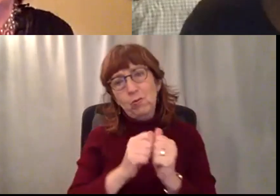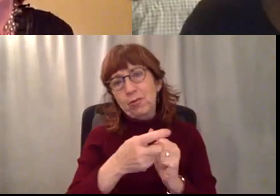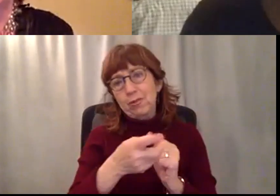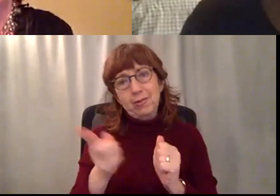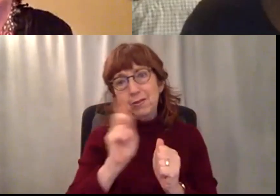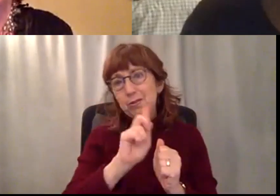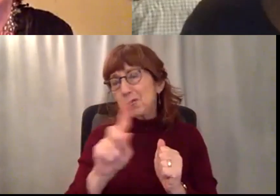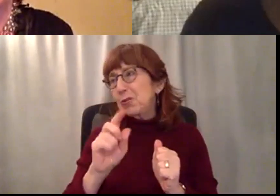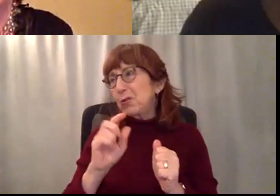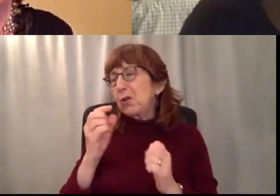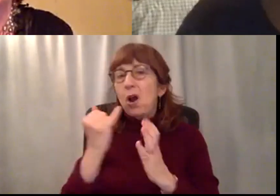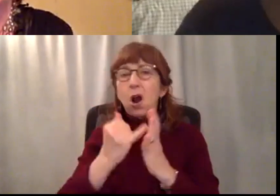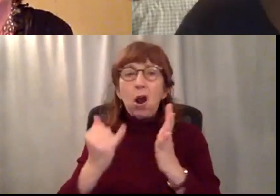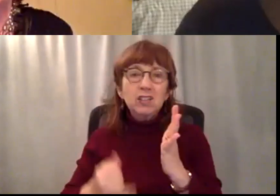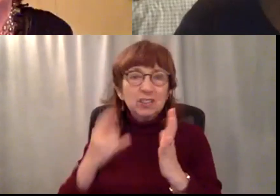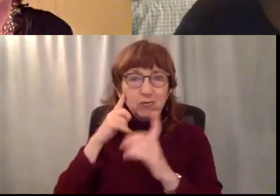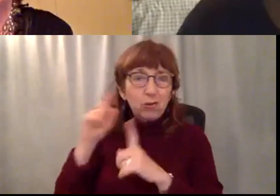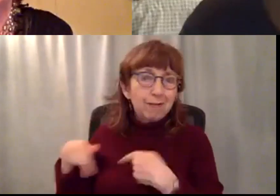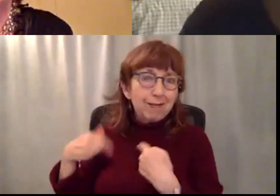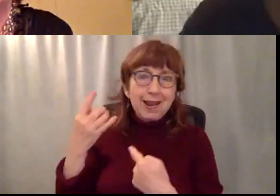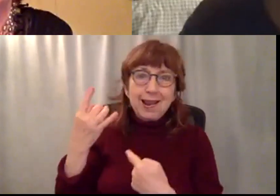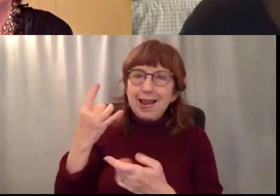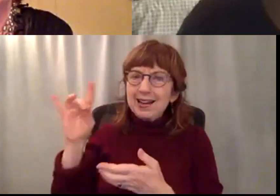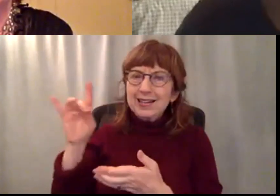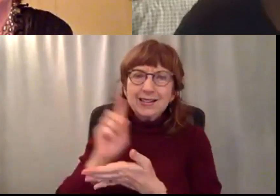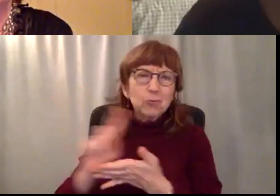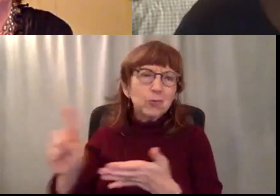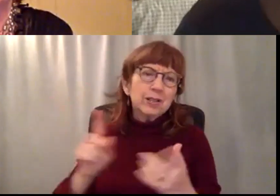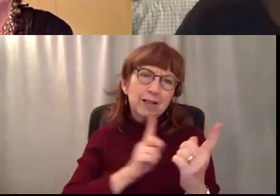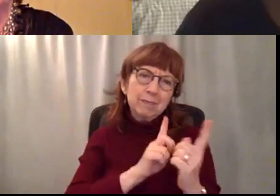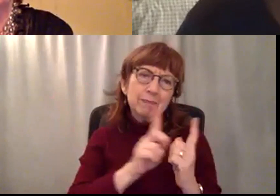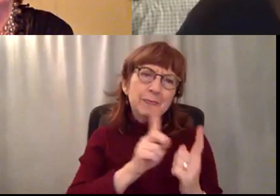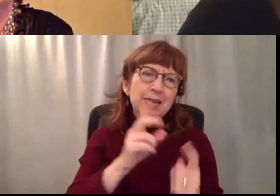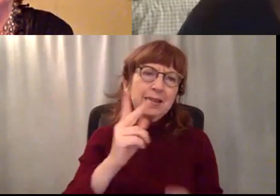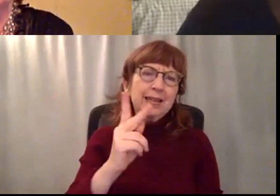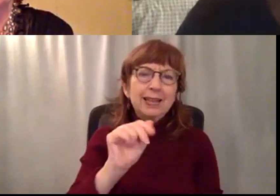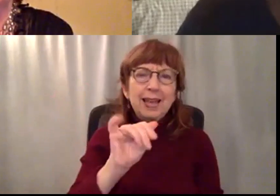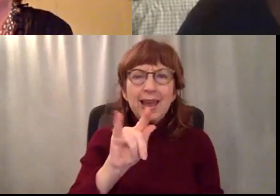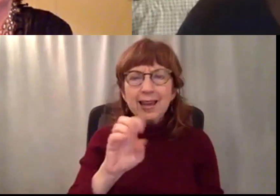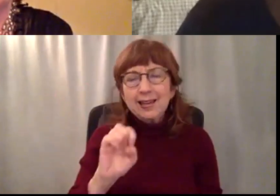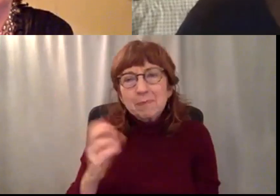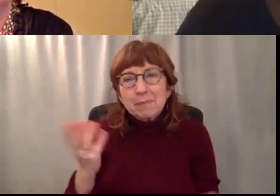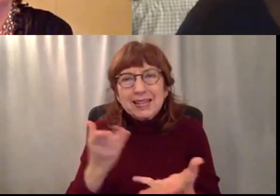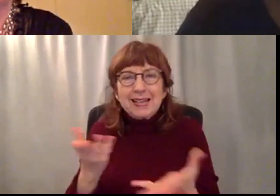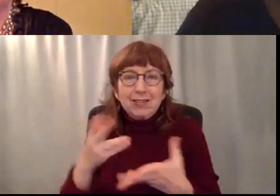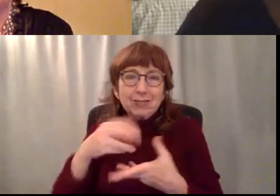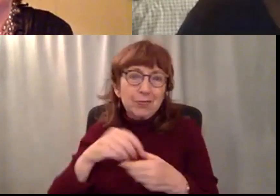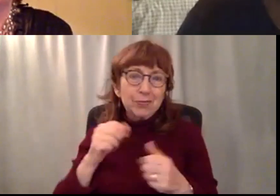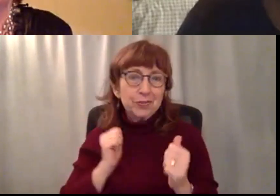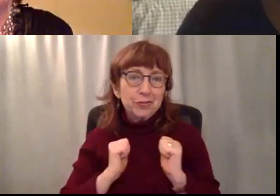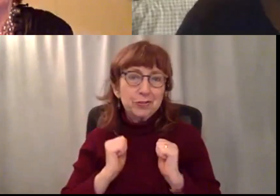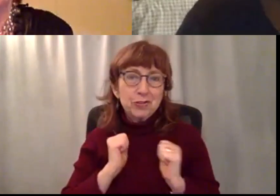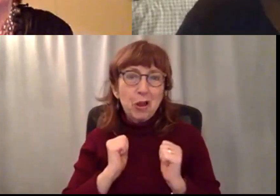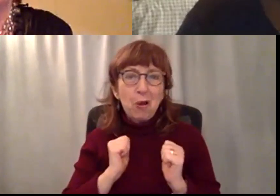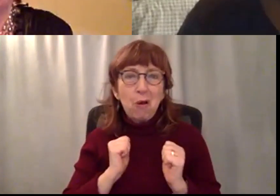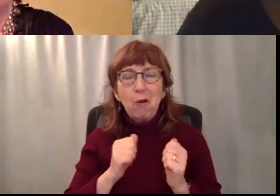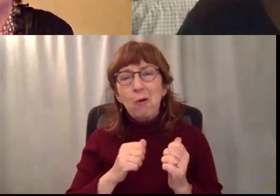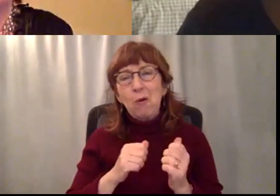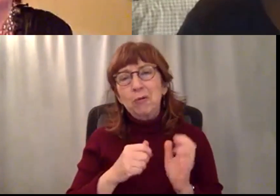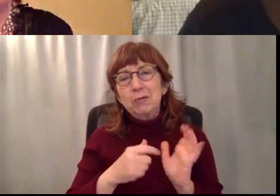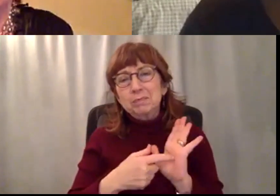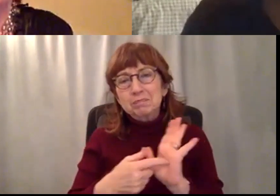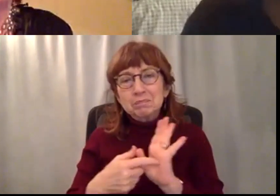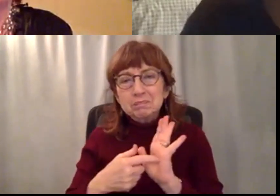artists for these 18 weeks, and to have met Katie, and to be here at the show talking with